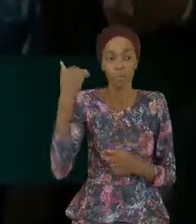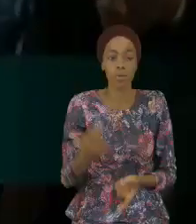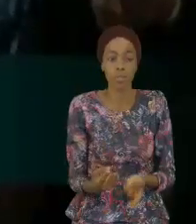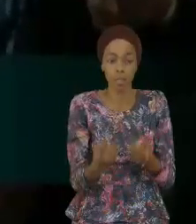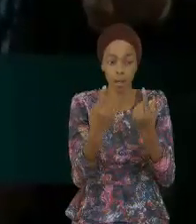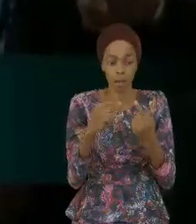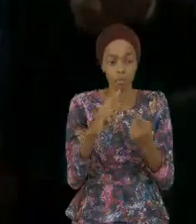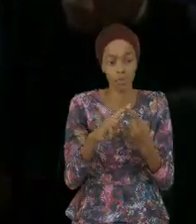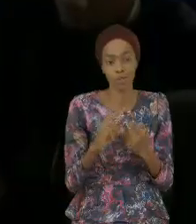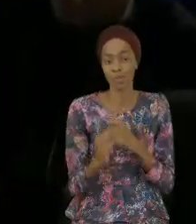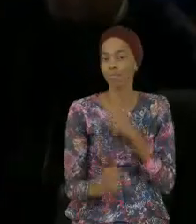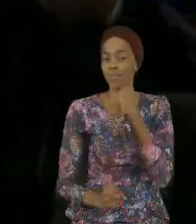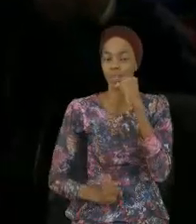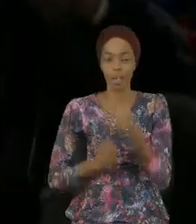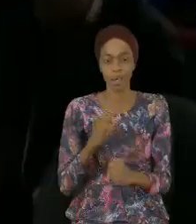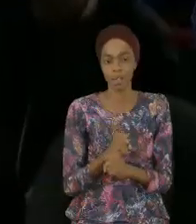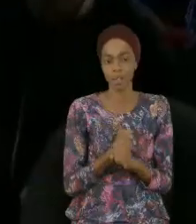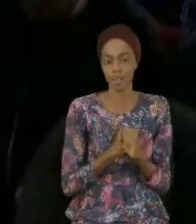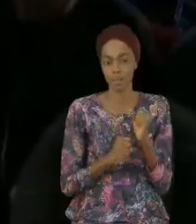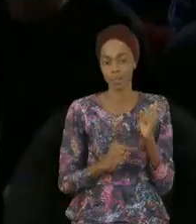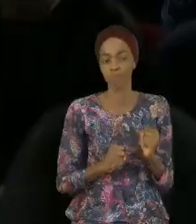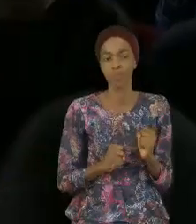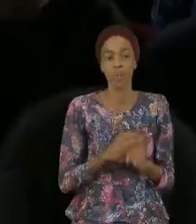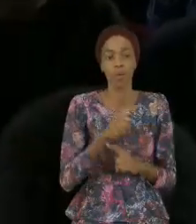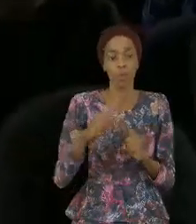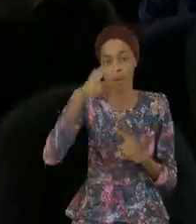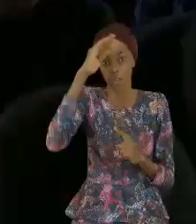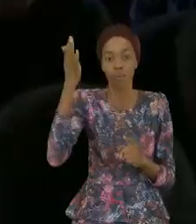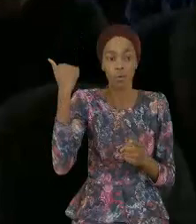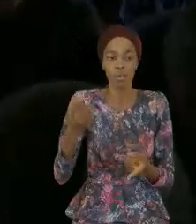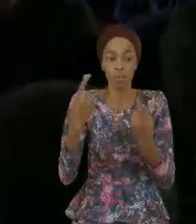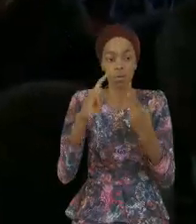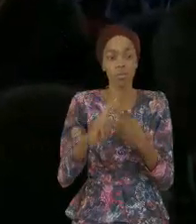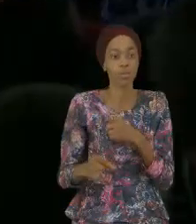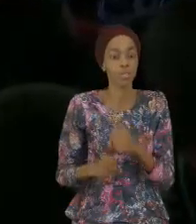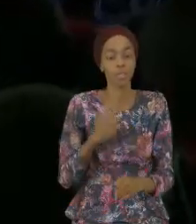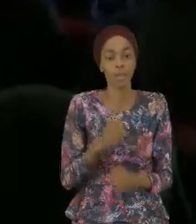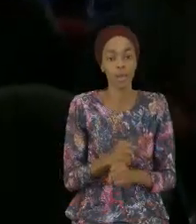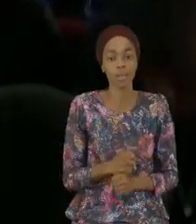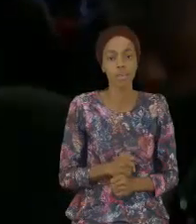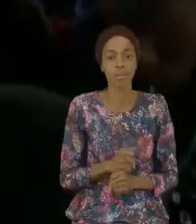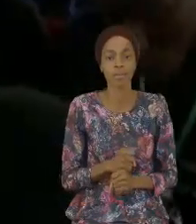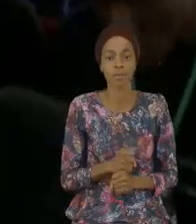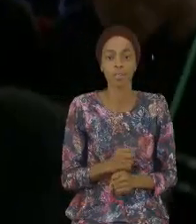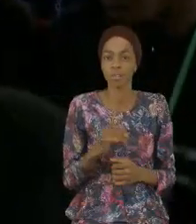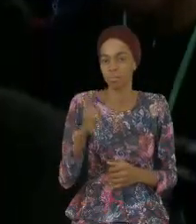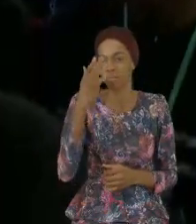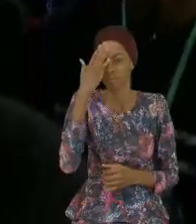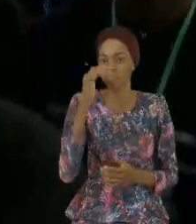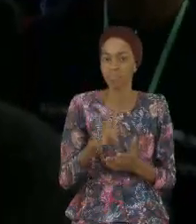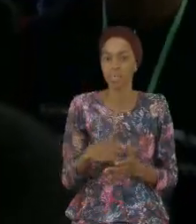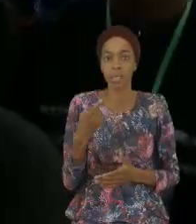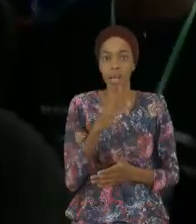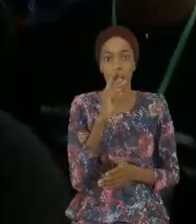was come to years, when he was come to years. You know, there are people